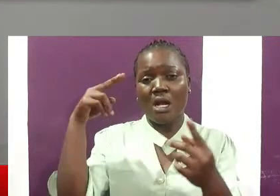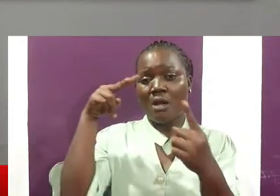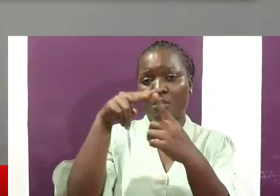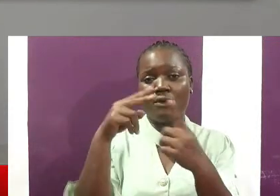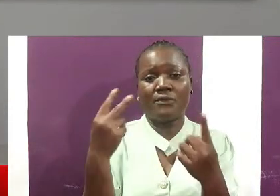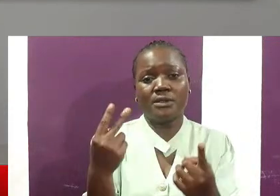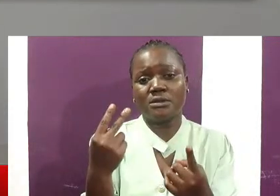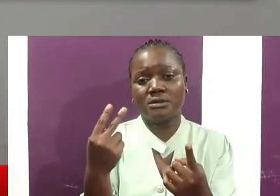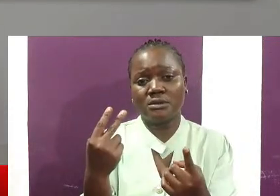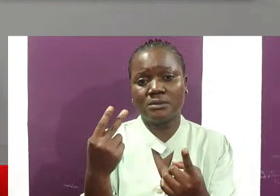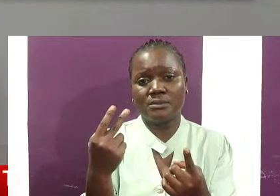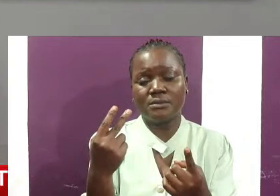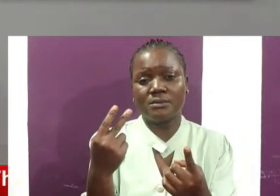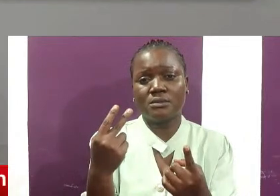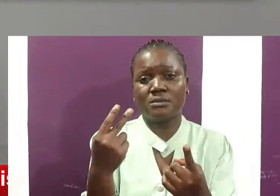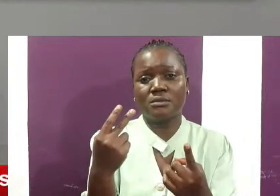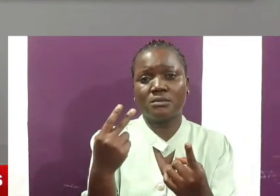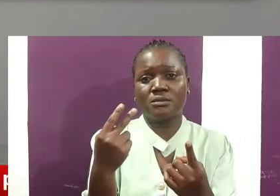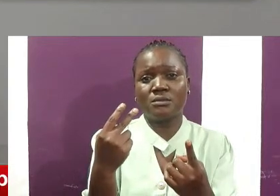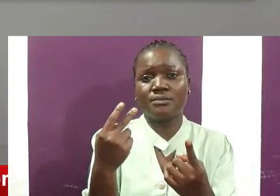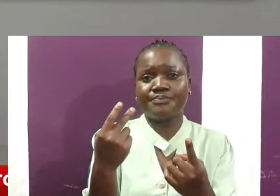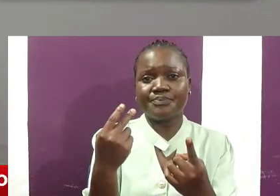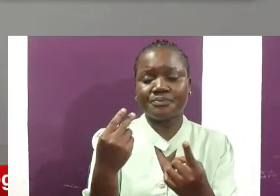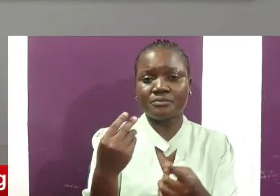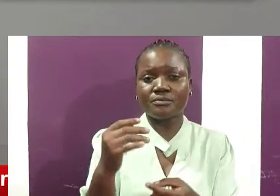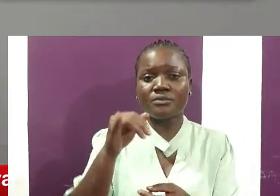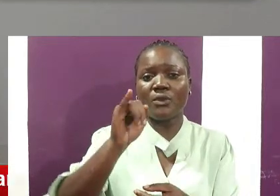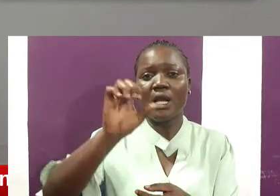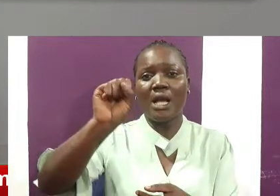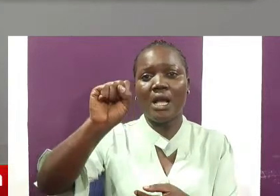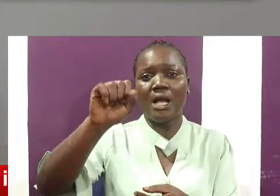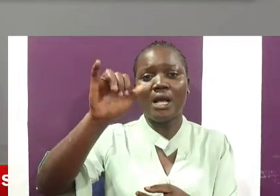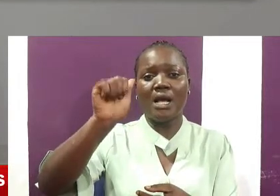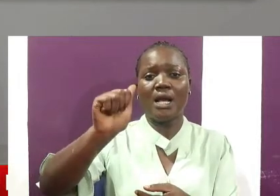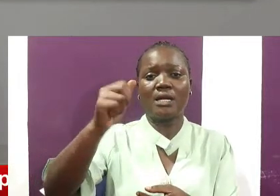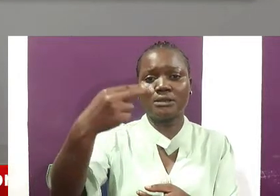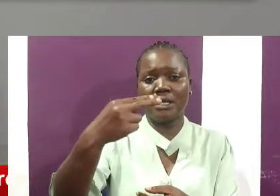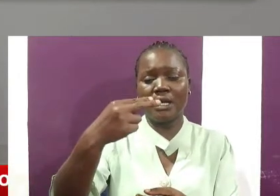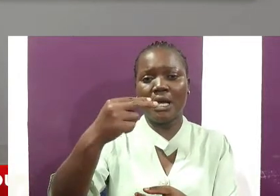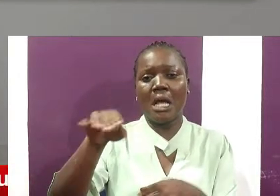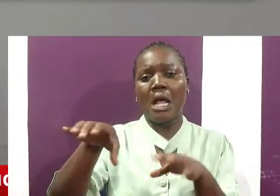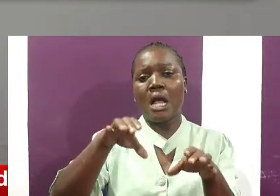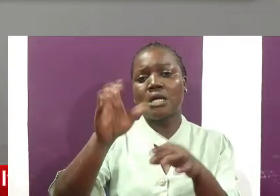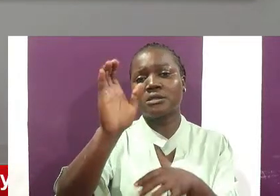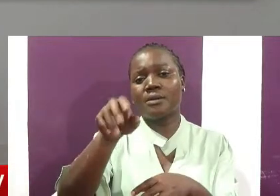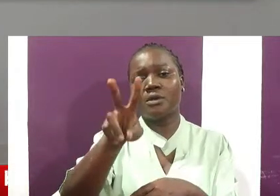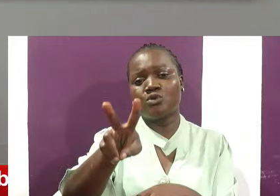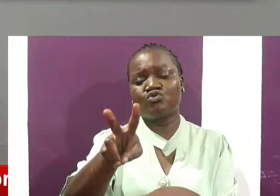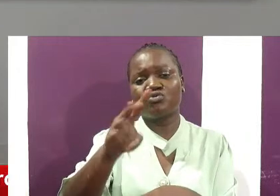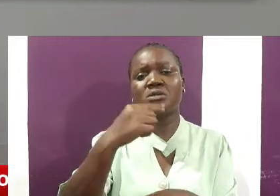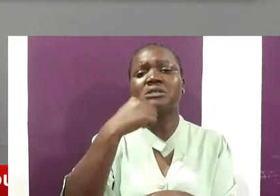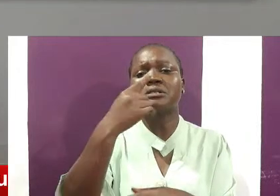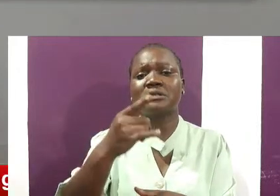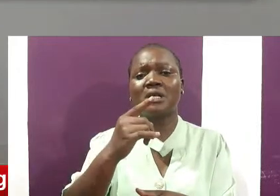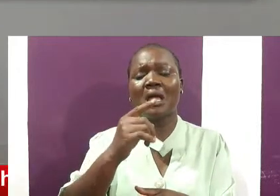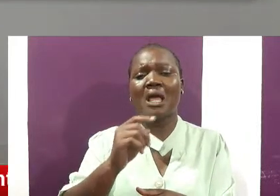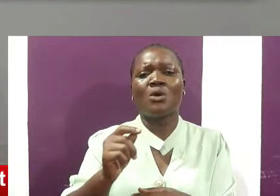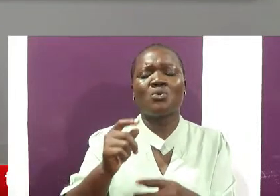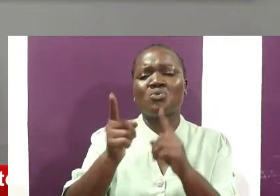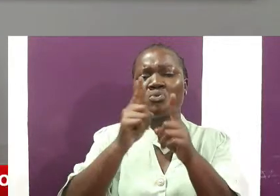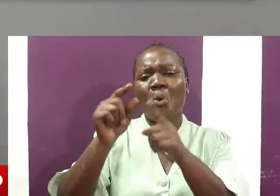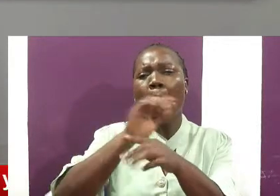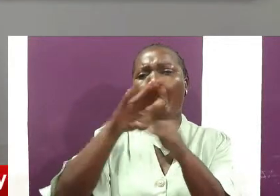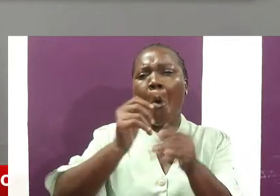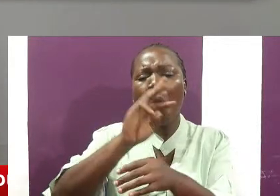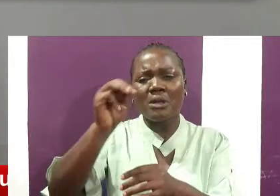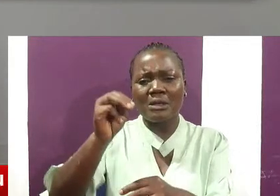2, ena Isaiah so kanye, Isaiah chapter 2, ena Acts chapter 2, nsoso, oka, baku ye huwa semua, ni chwa so